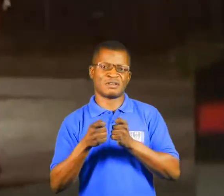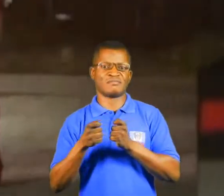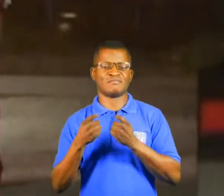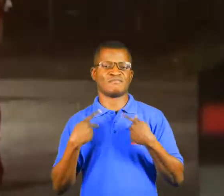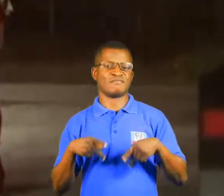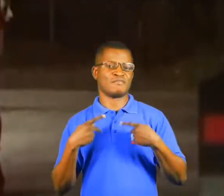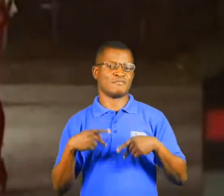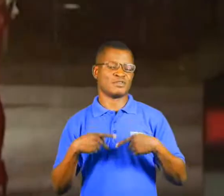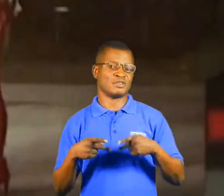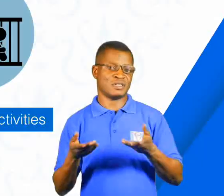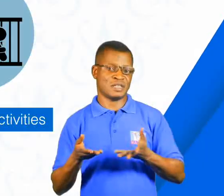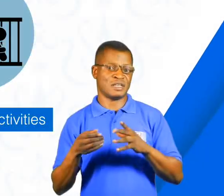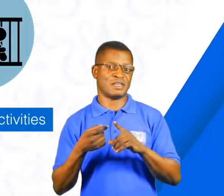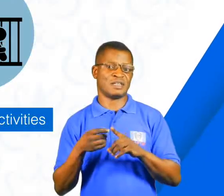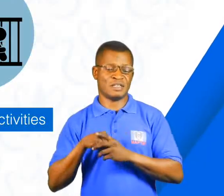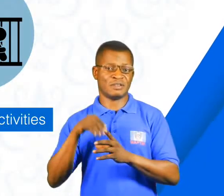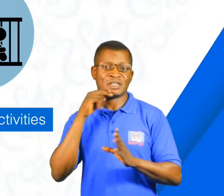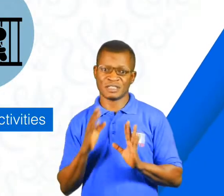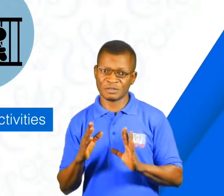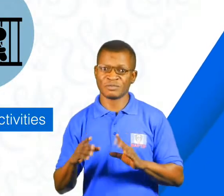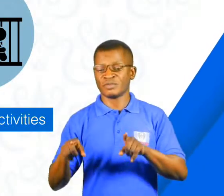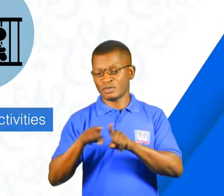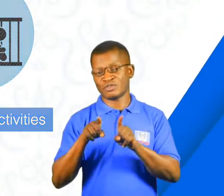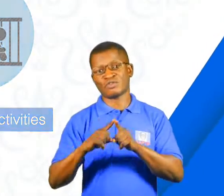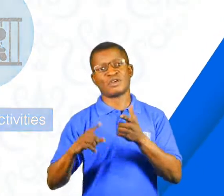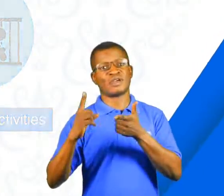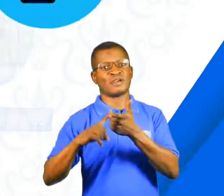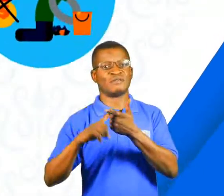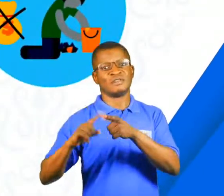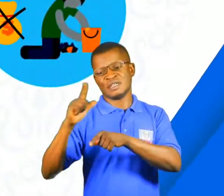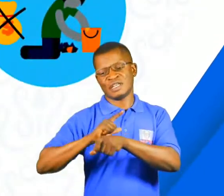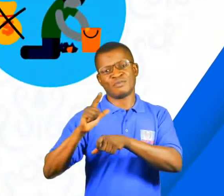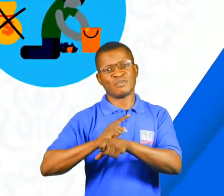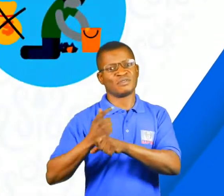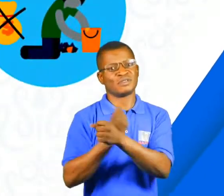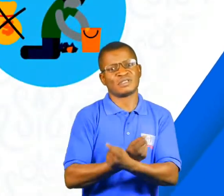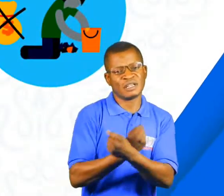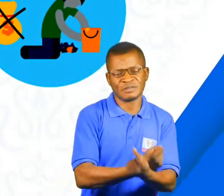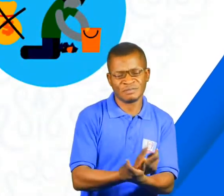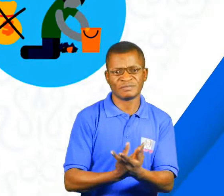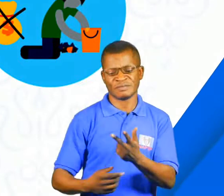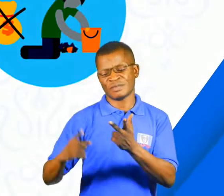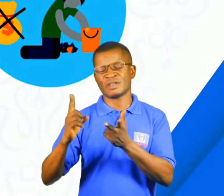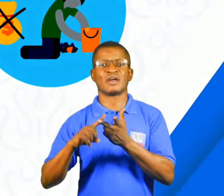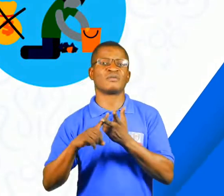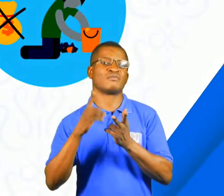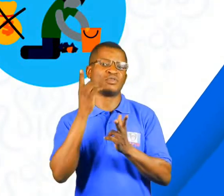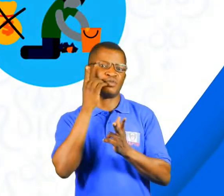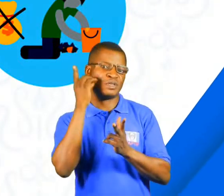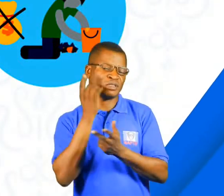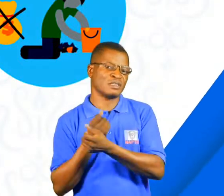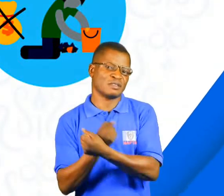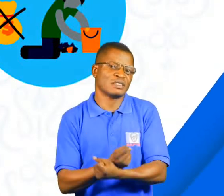exploitation for external trafficking from Nigeria. And then we have labor exploitation. There is